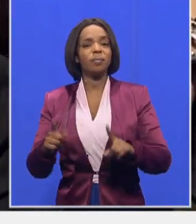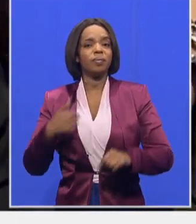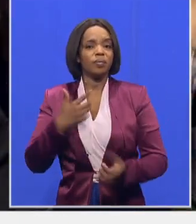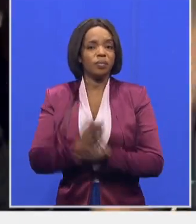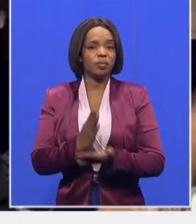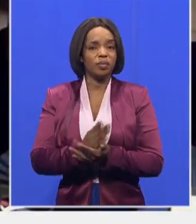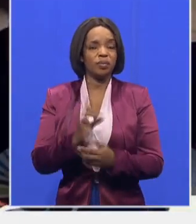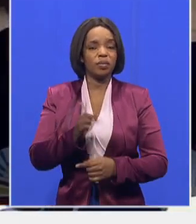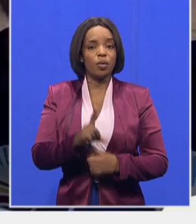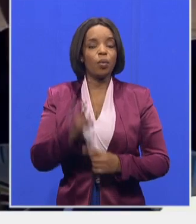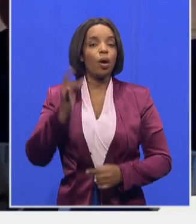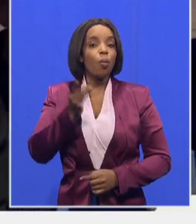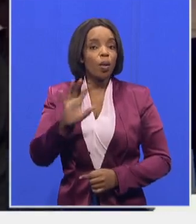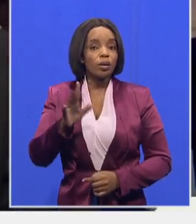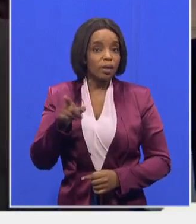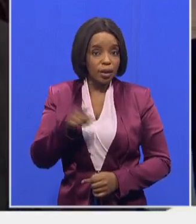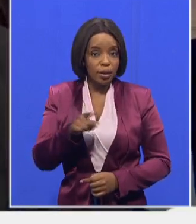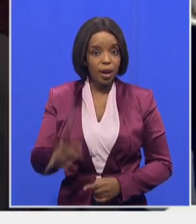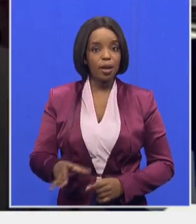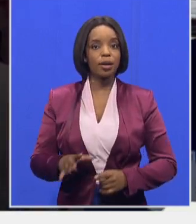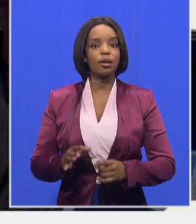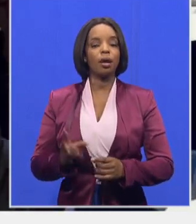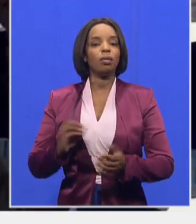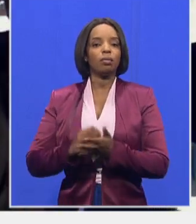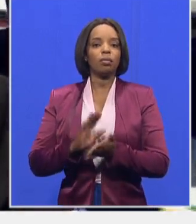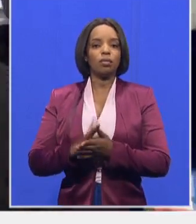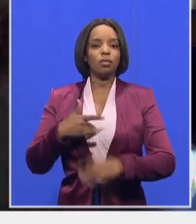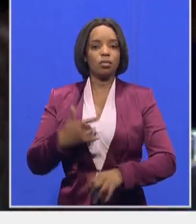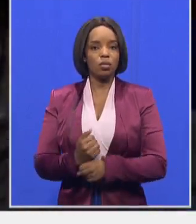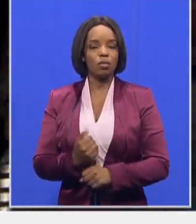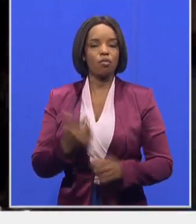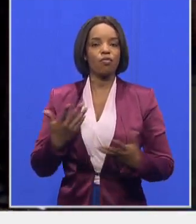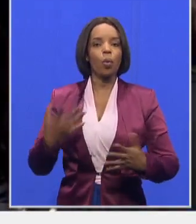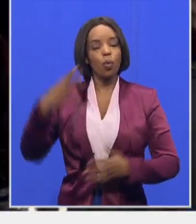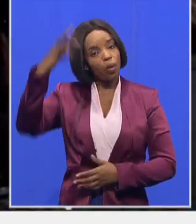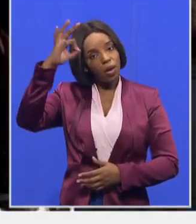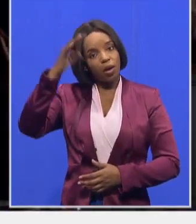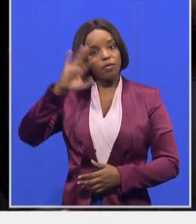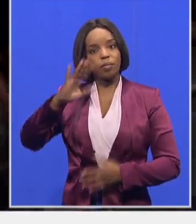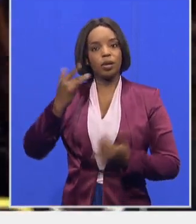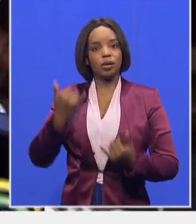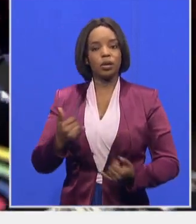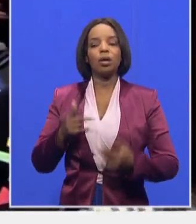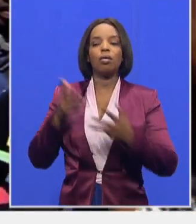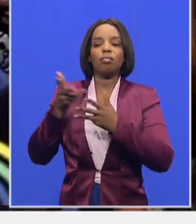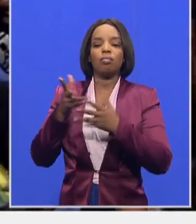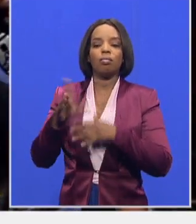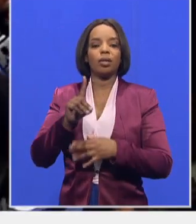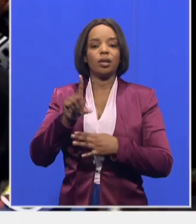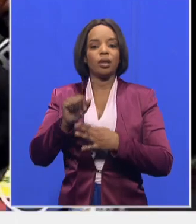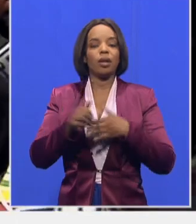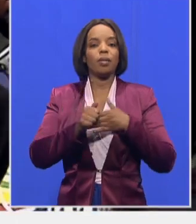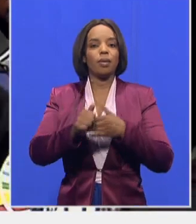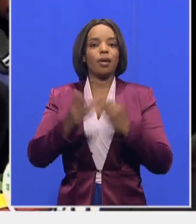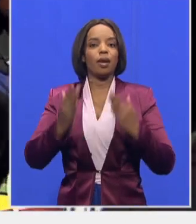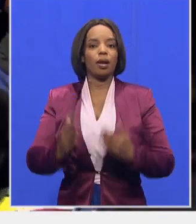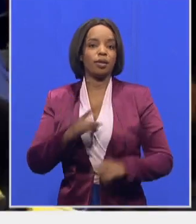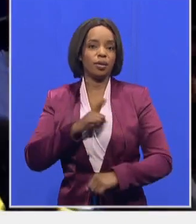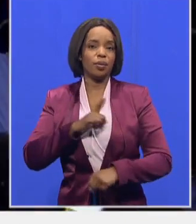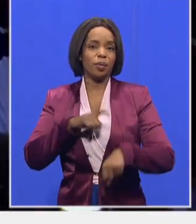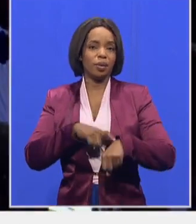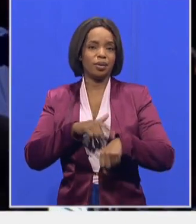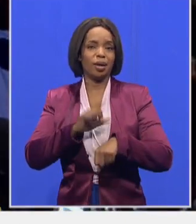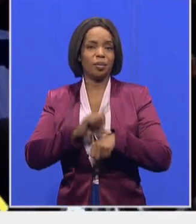they describe themselves in government. I'm just going to bring in Mr. Steenhuisen due to the time limit that we have this morning